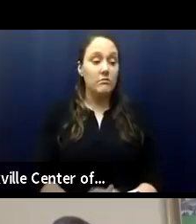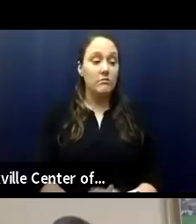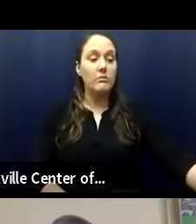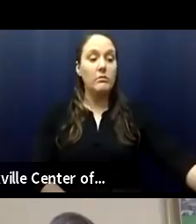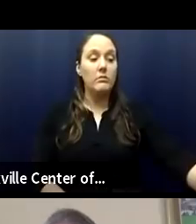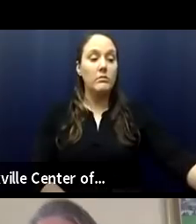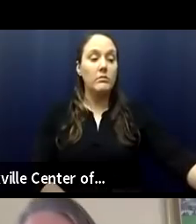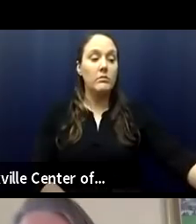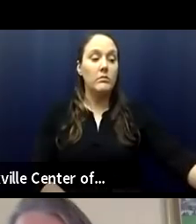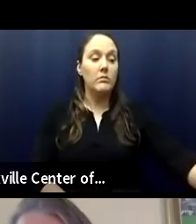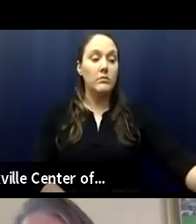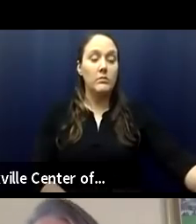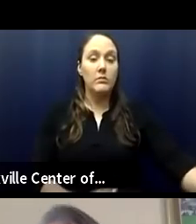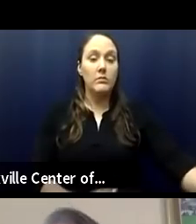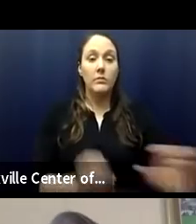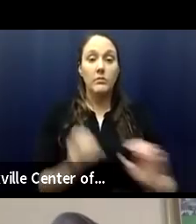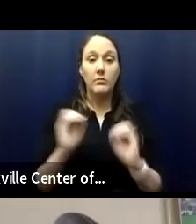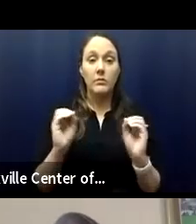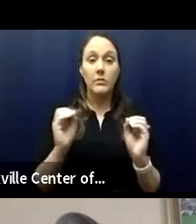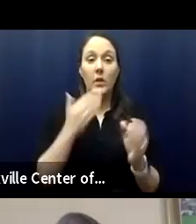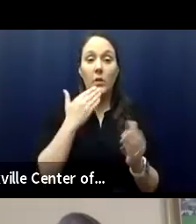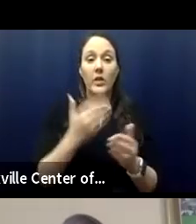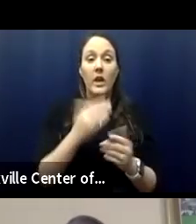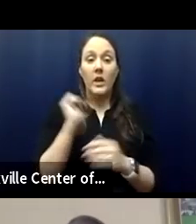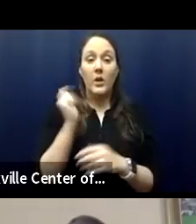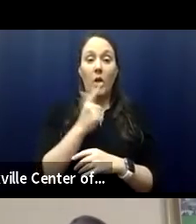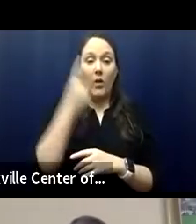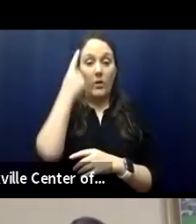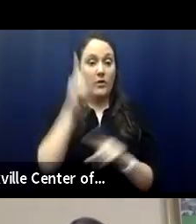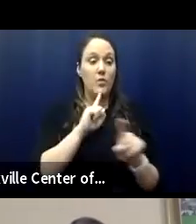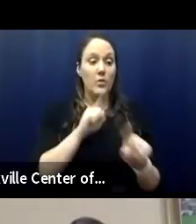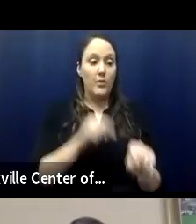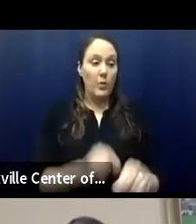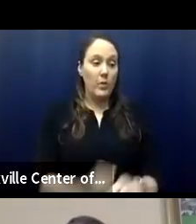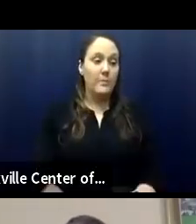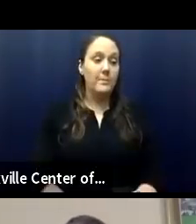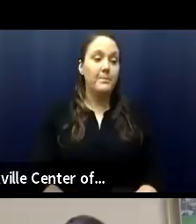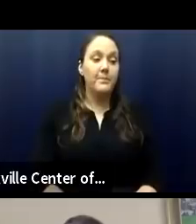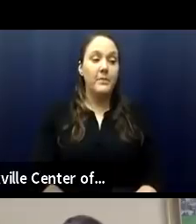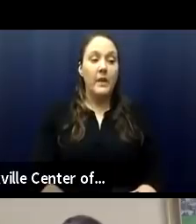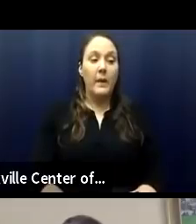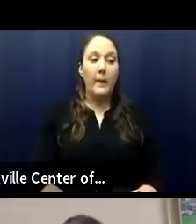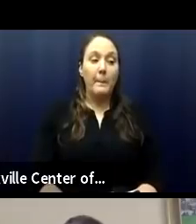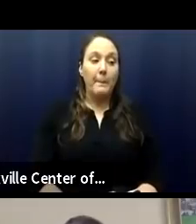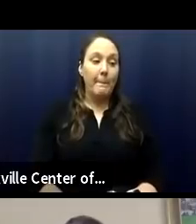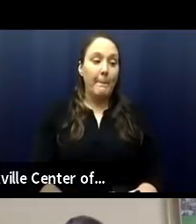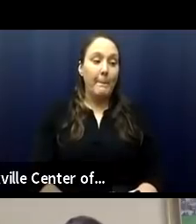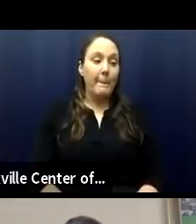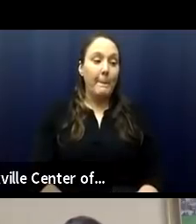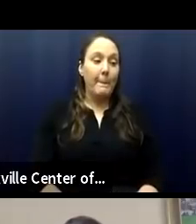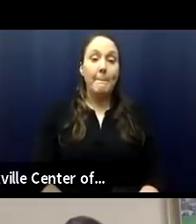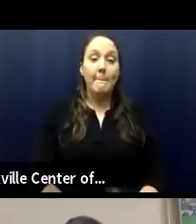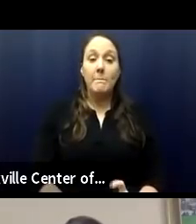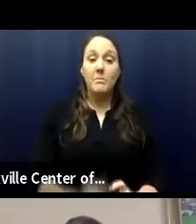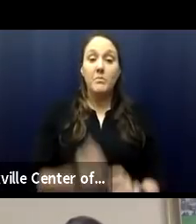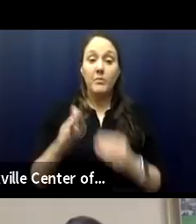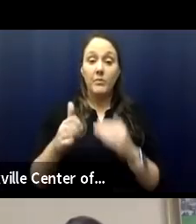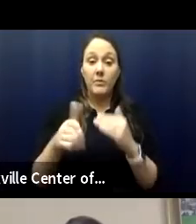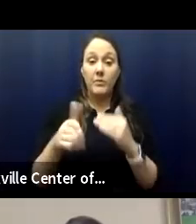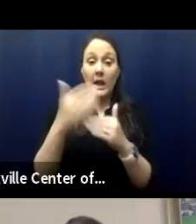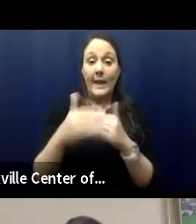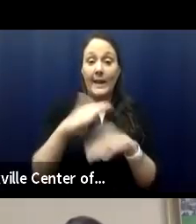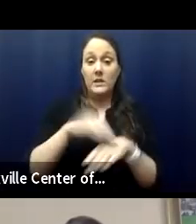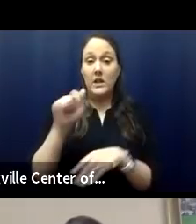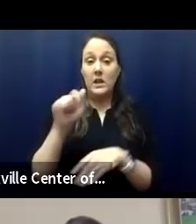If not, we'll thank everybody for that report. And next on the agenda is